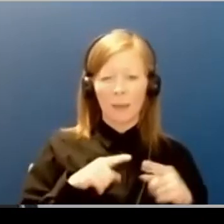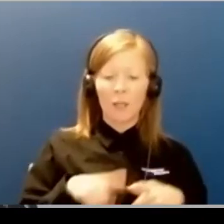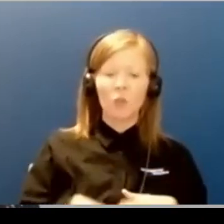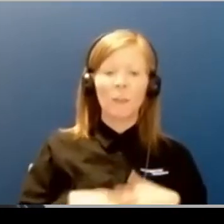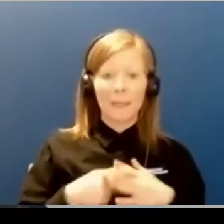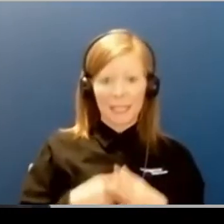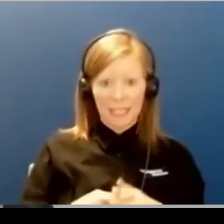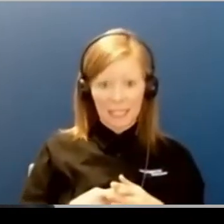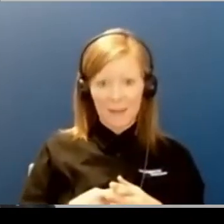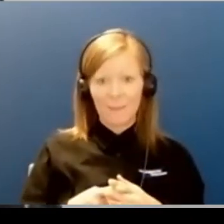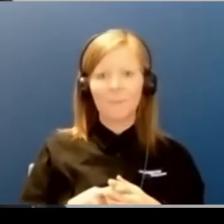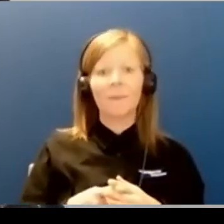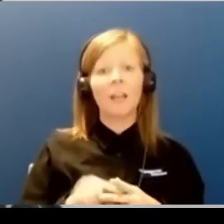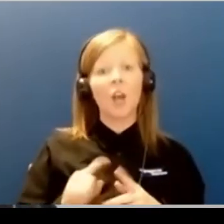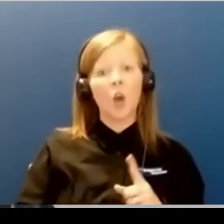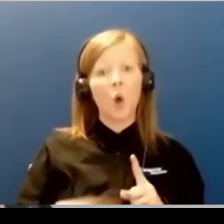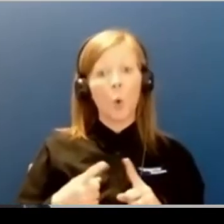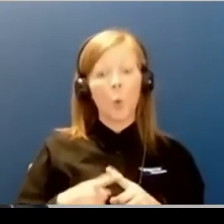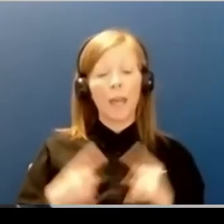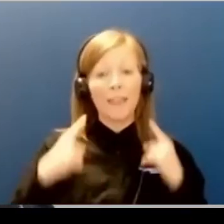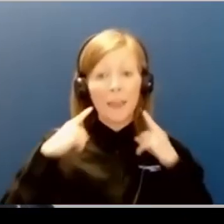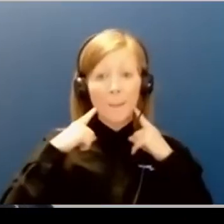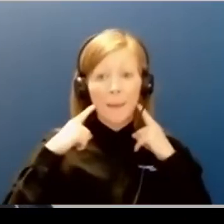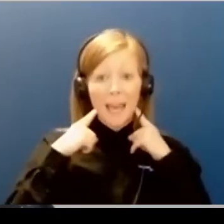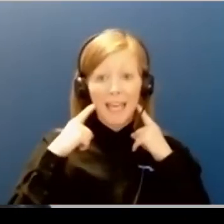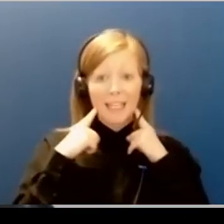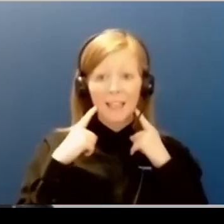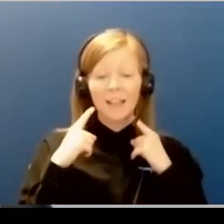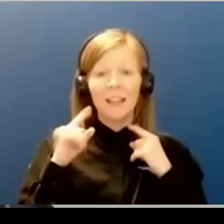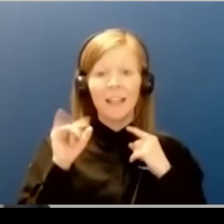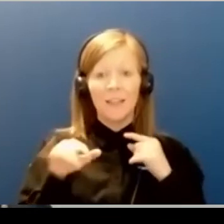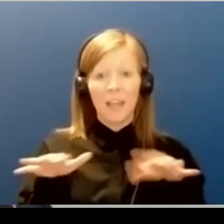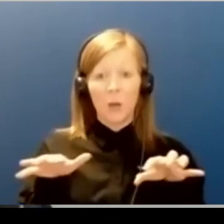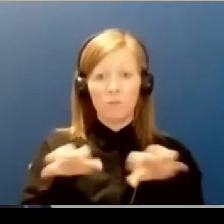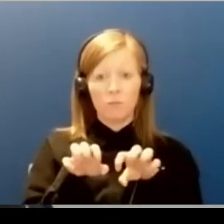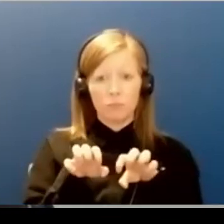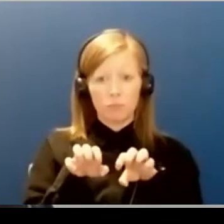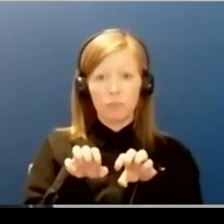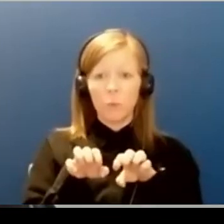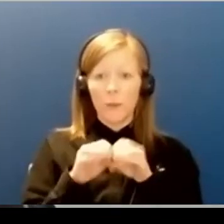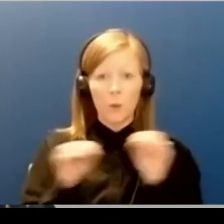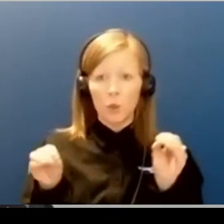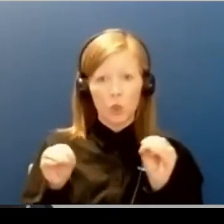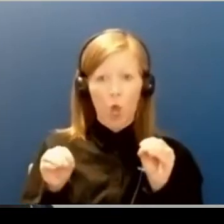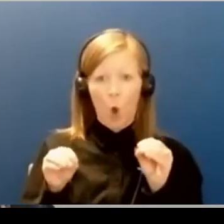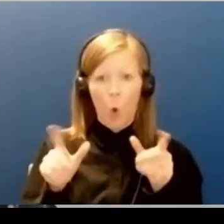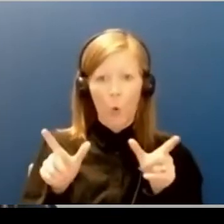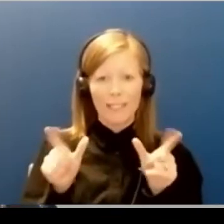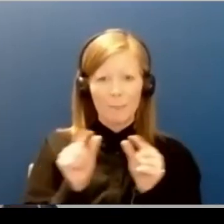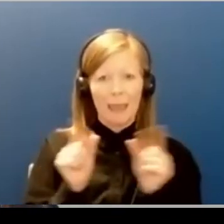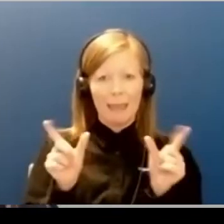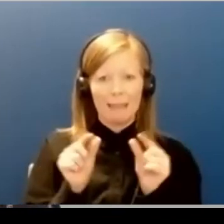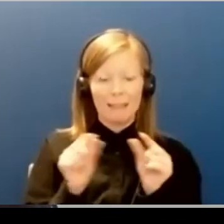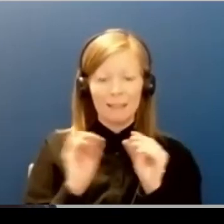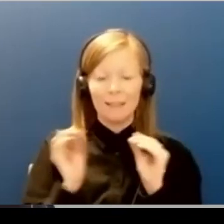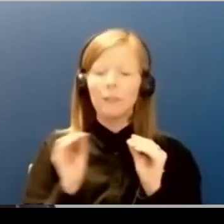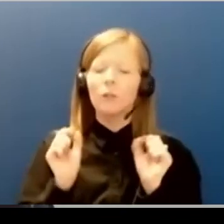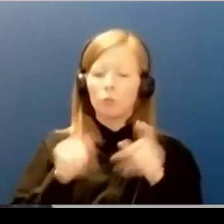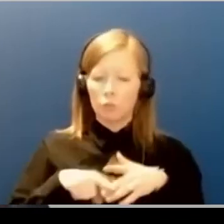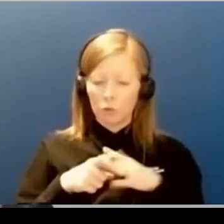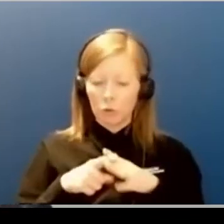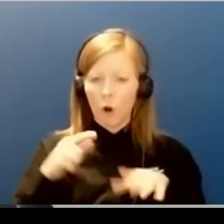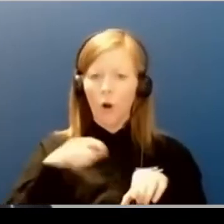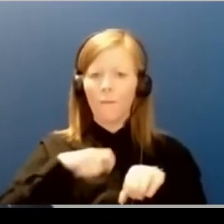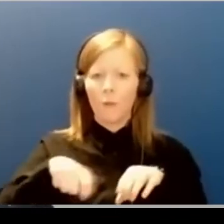conversation, in the back of the teeth, when there's no space in between your teeth, you should start flossing, because what you end up